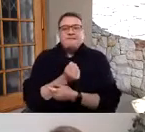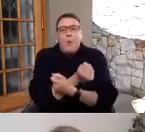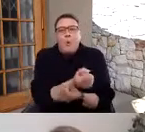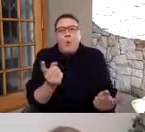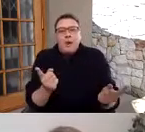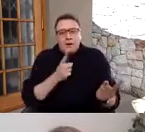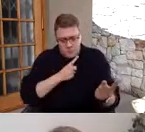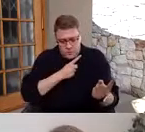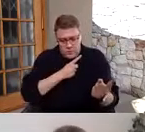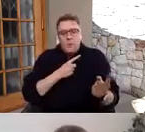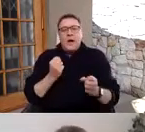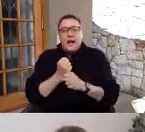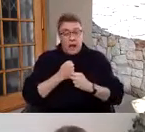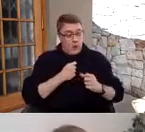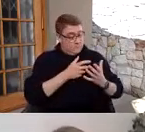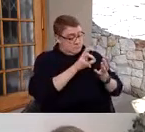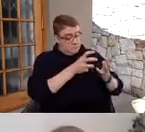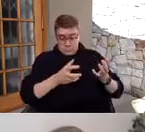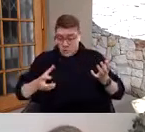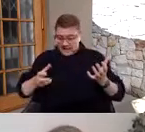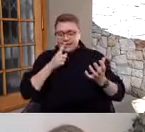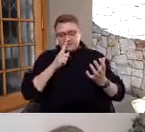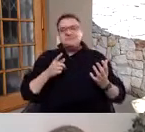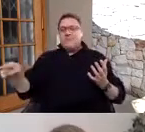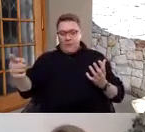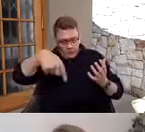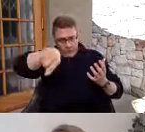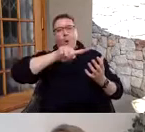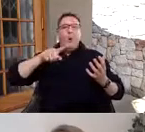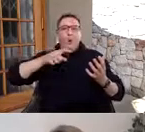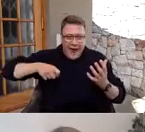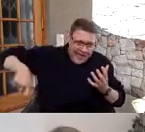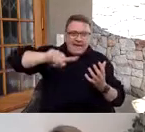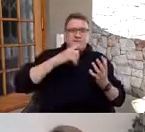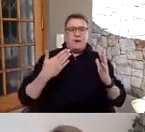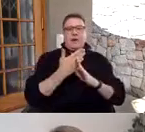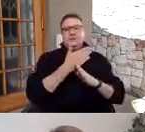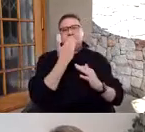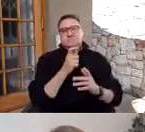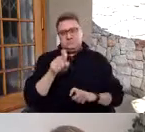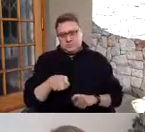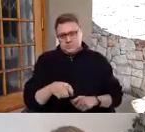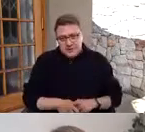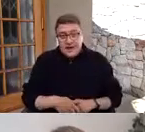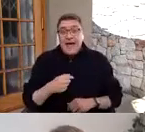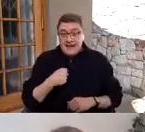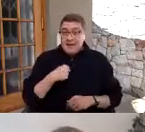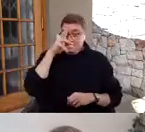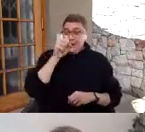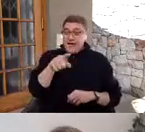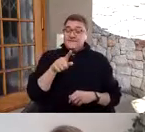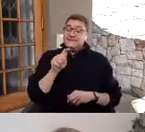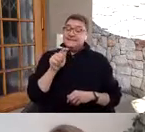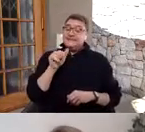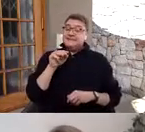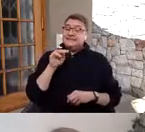products to be to be accessible to everyone. And I love that. And I love that Tim Cook, the CEO of